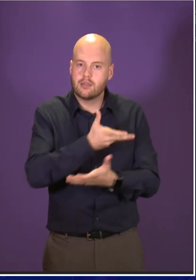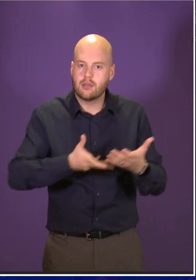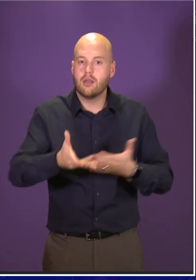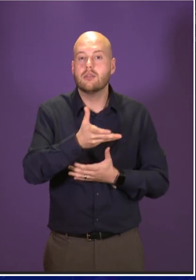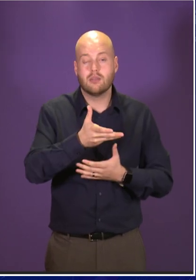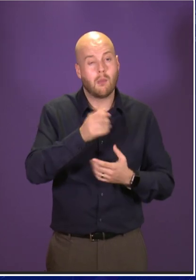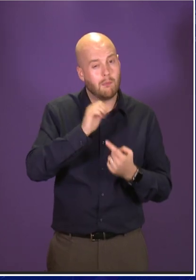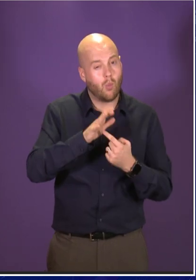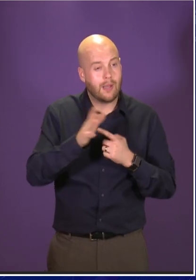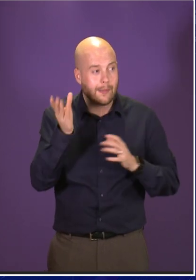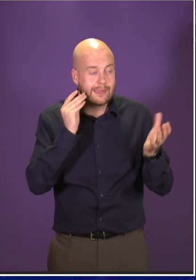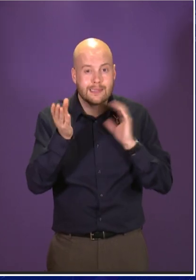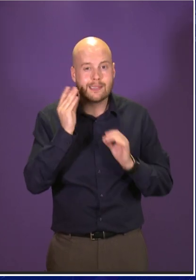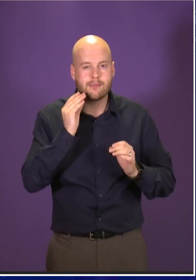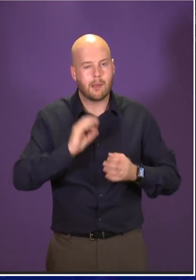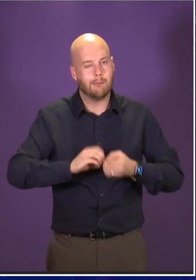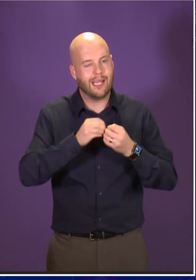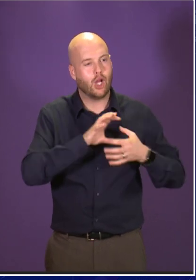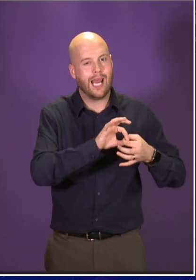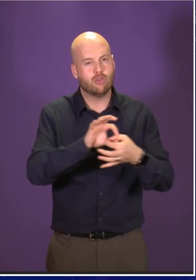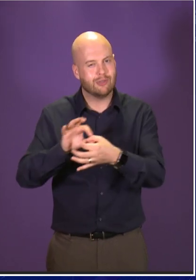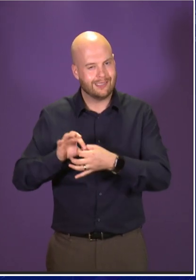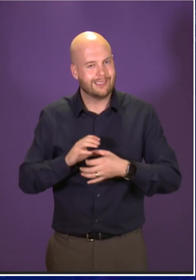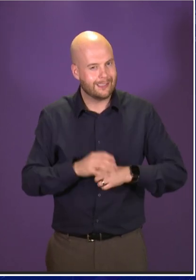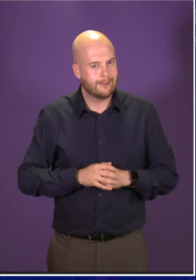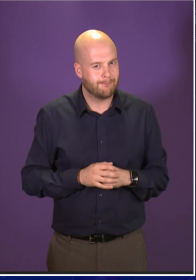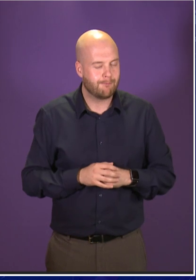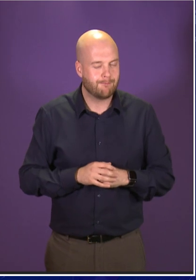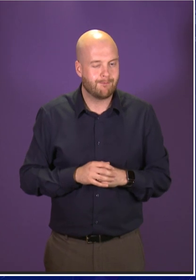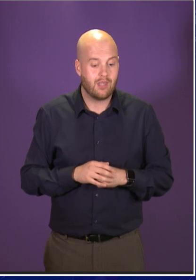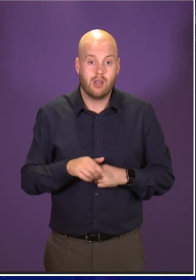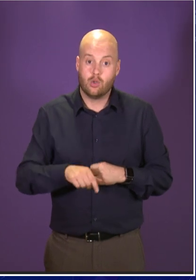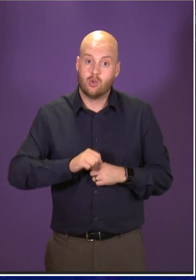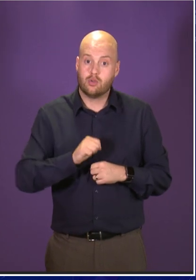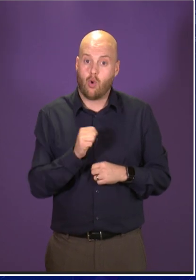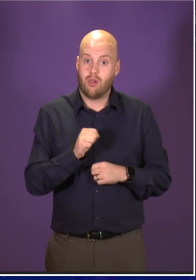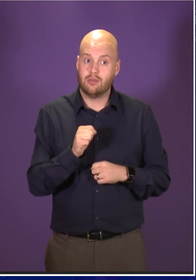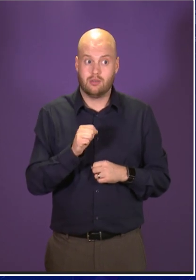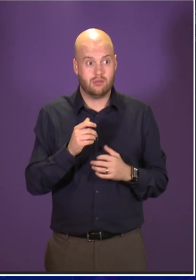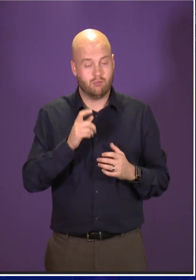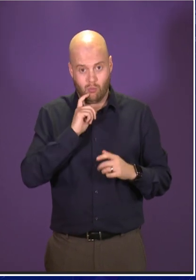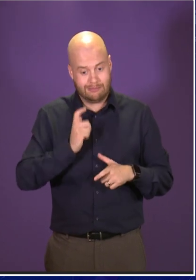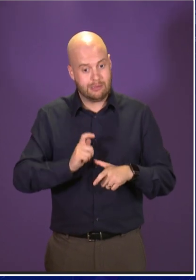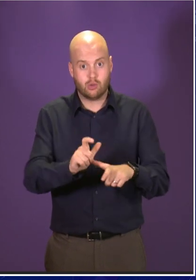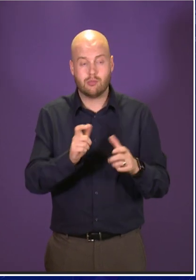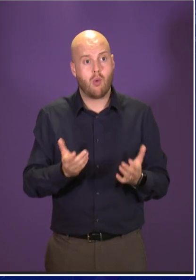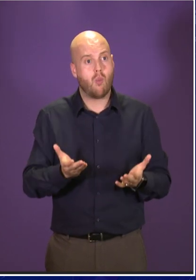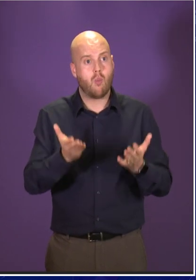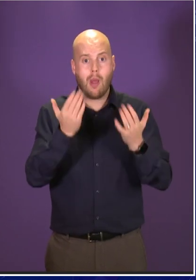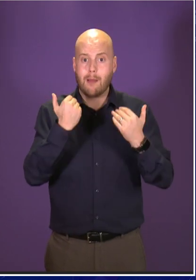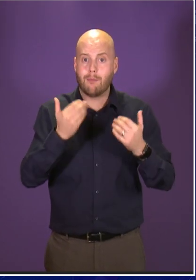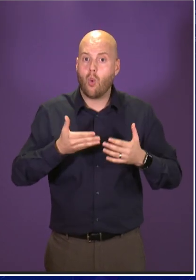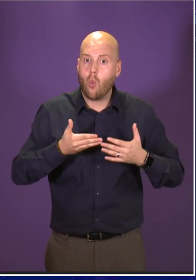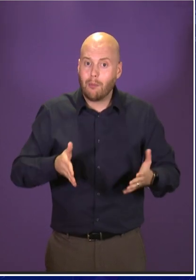make connections. So Scotland continues to be a welcome, open society where we